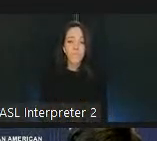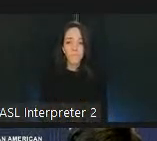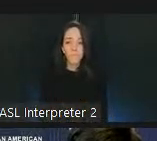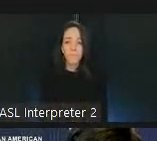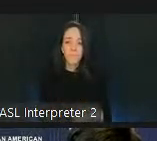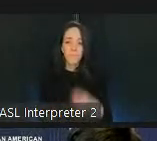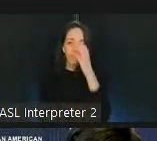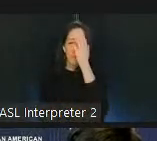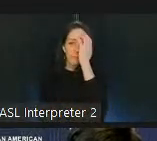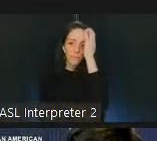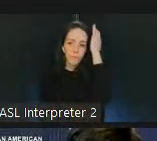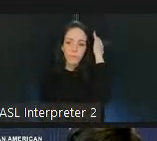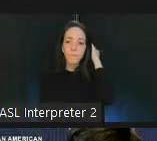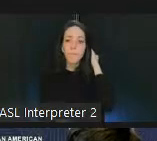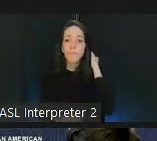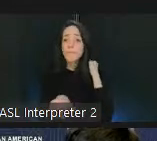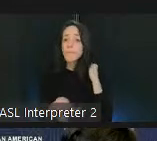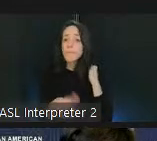Any other questions?